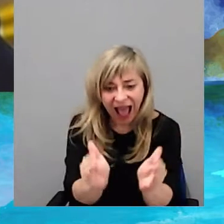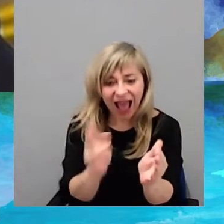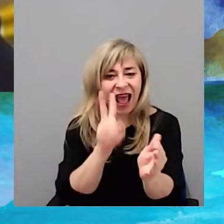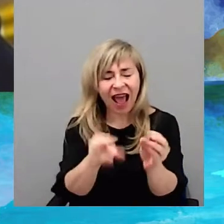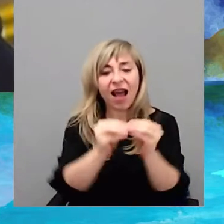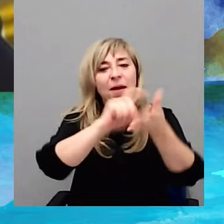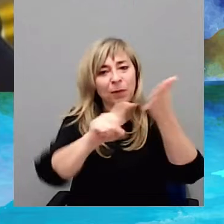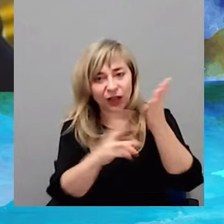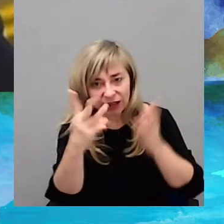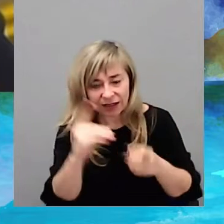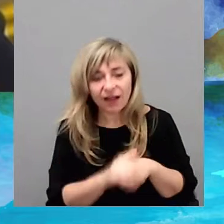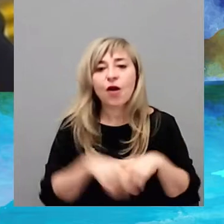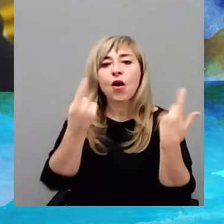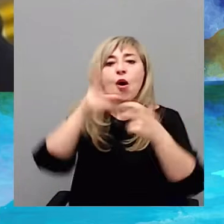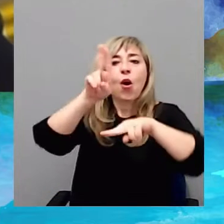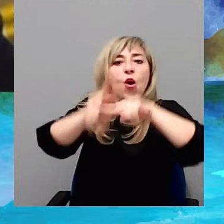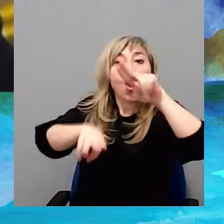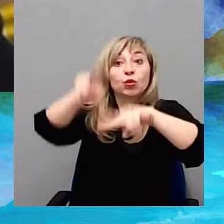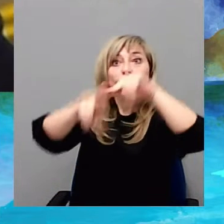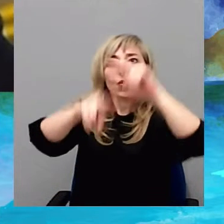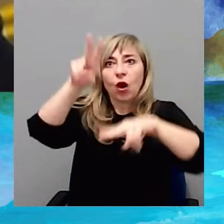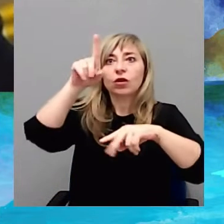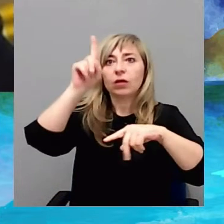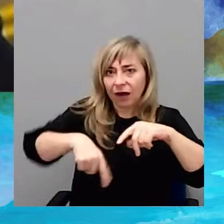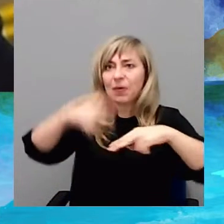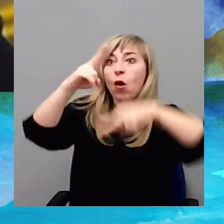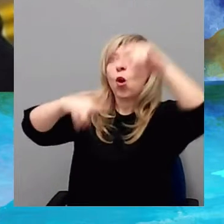construction, and now it's being used.